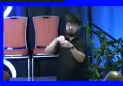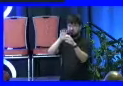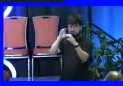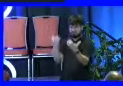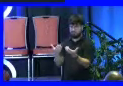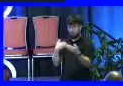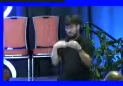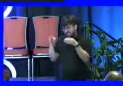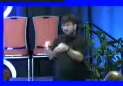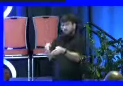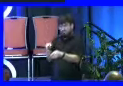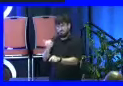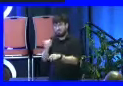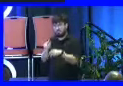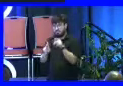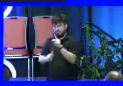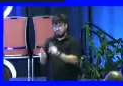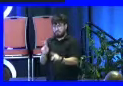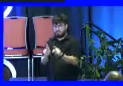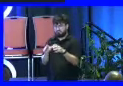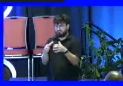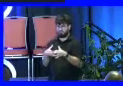focusing on.